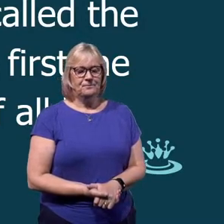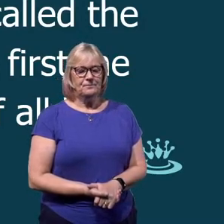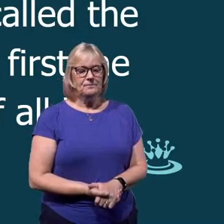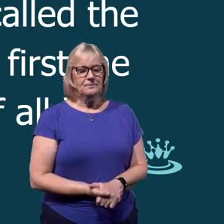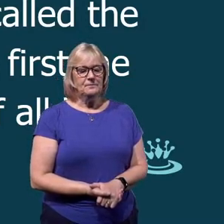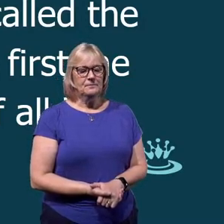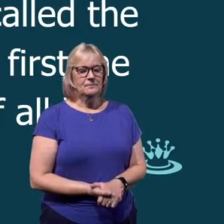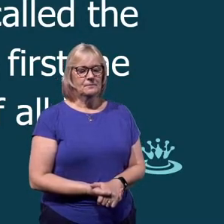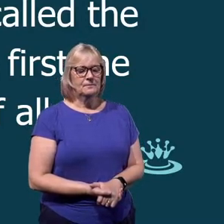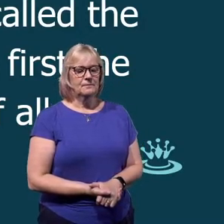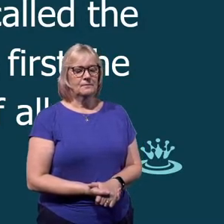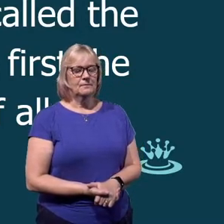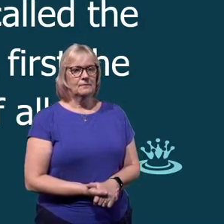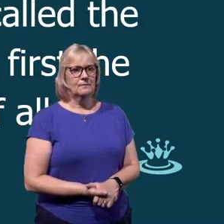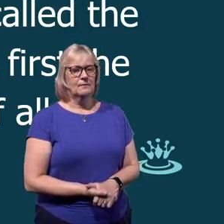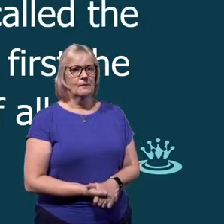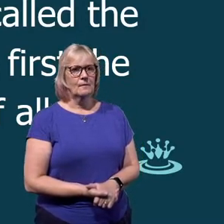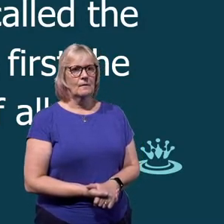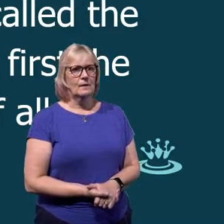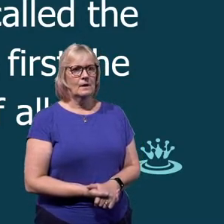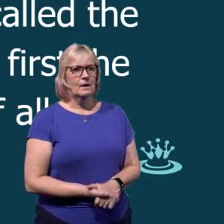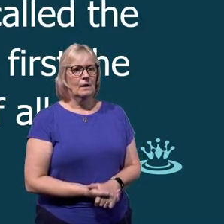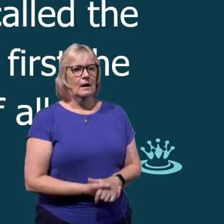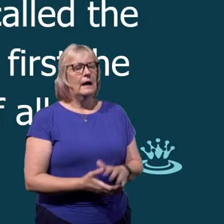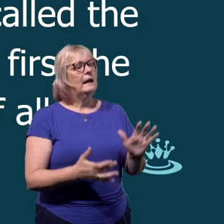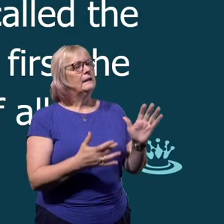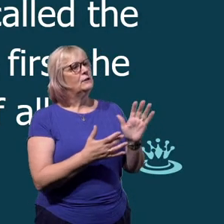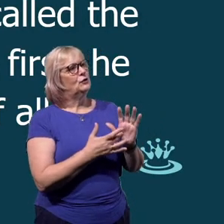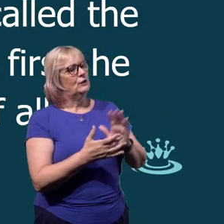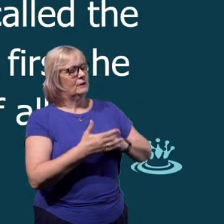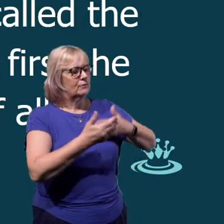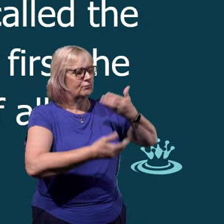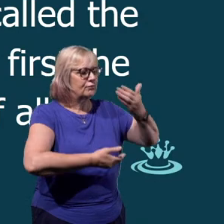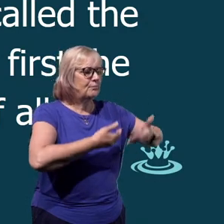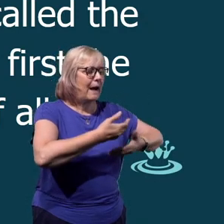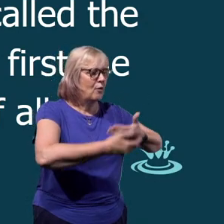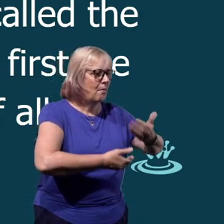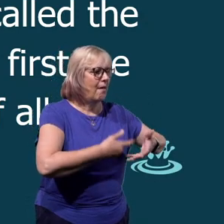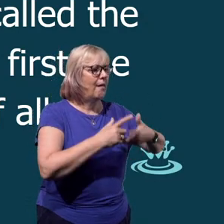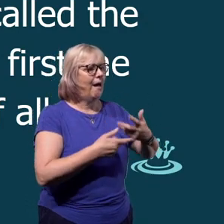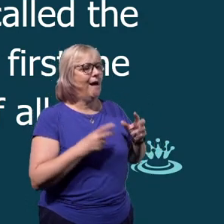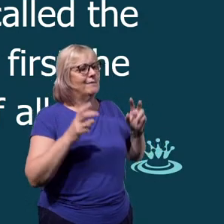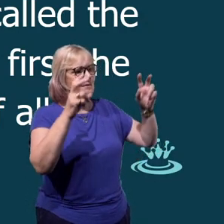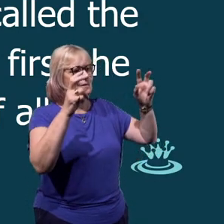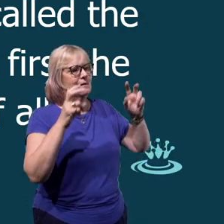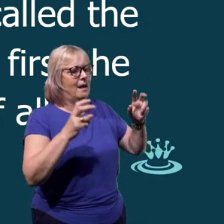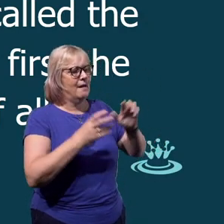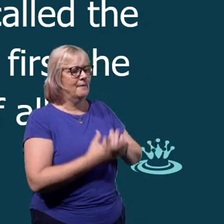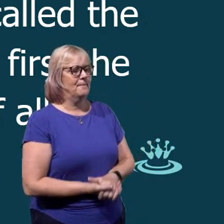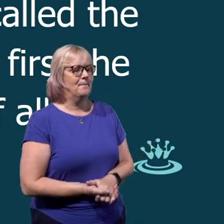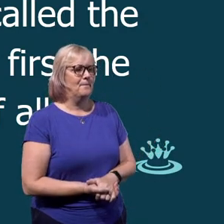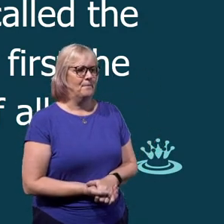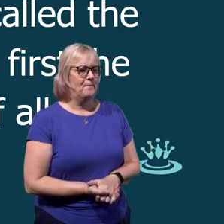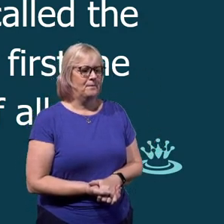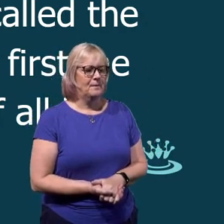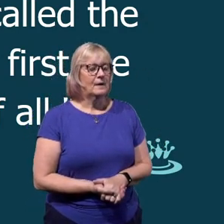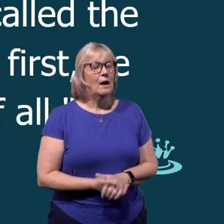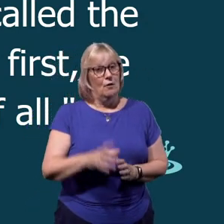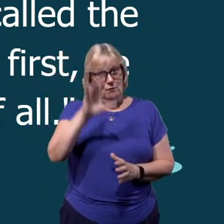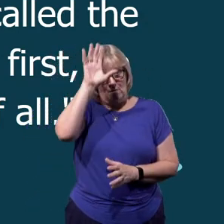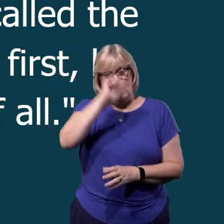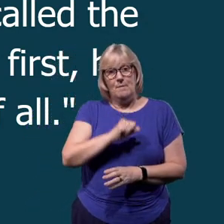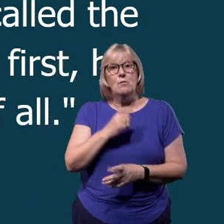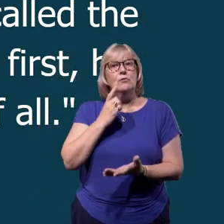of a saying, an enacted parable and another saying. So let's have a look at the saying. How does he respond? Again, we're on faithful